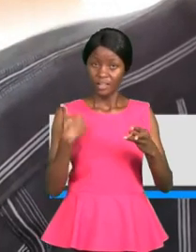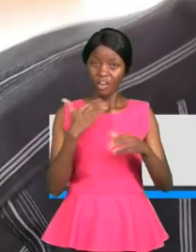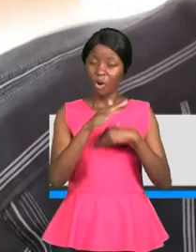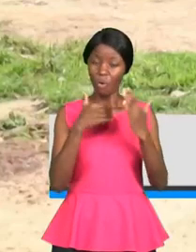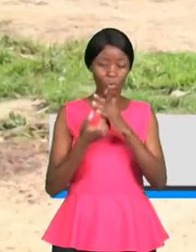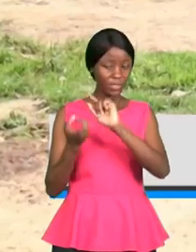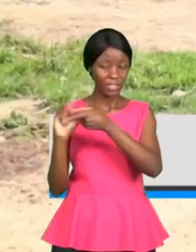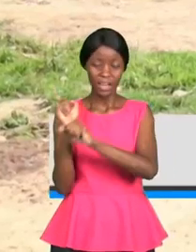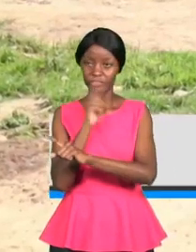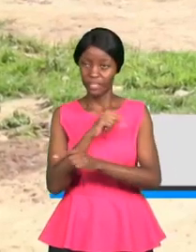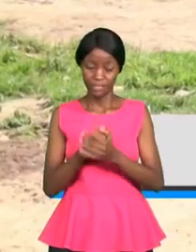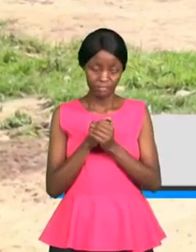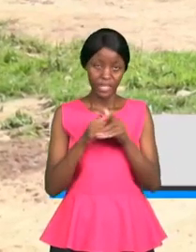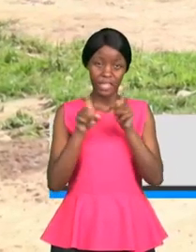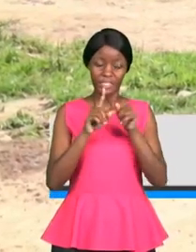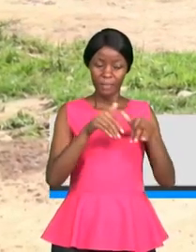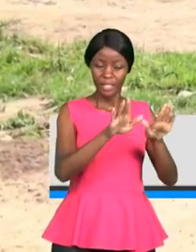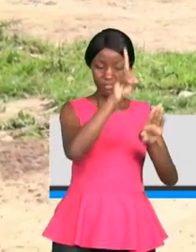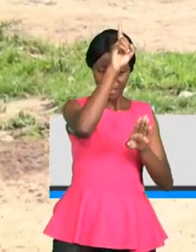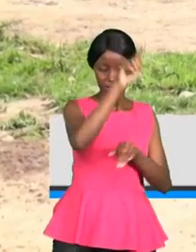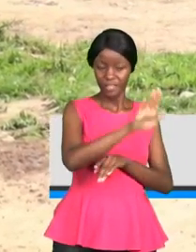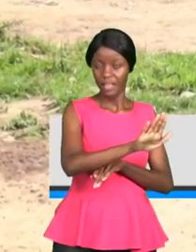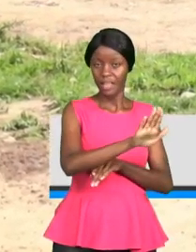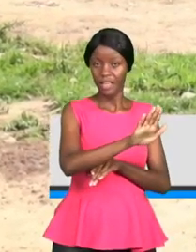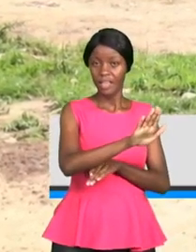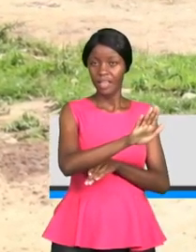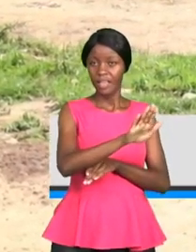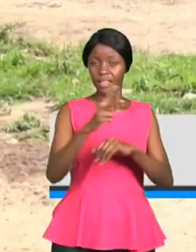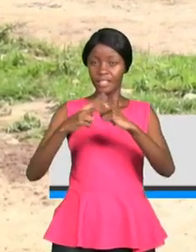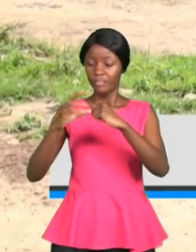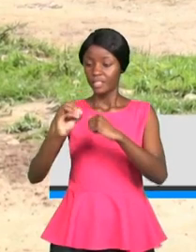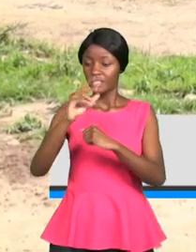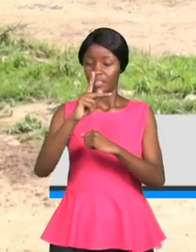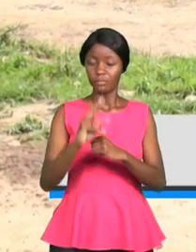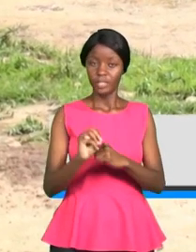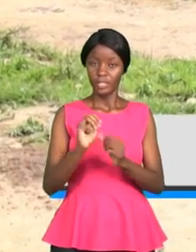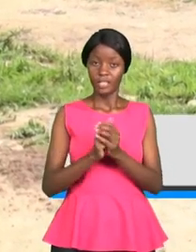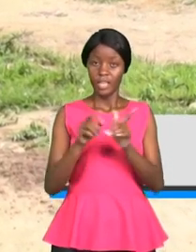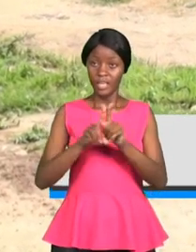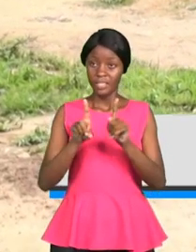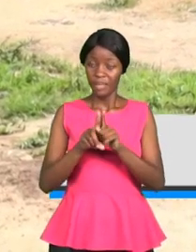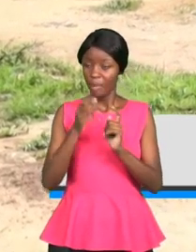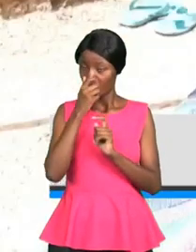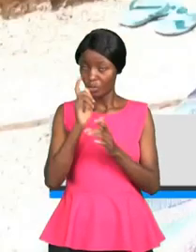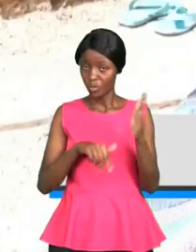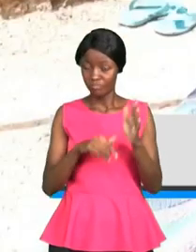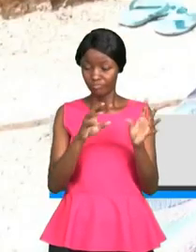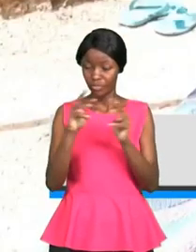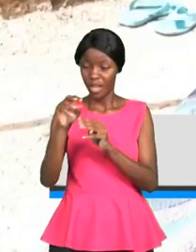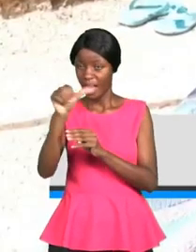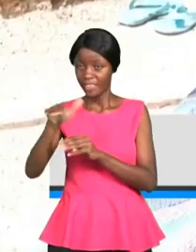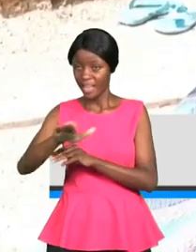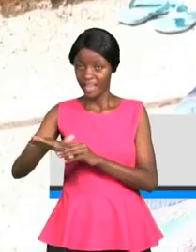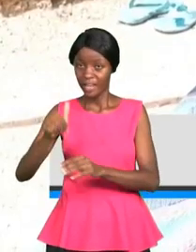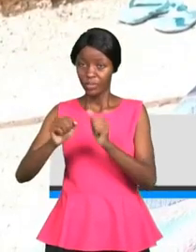lives. They abandoned the village of Gasalpalik, 70 kilometers from Jibu, eventually washing up to Yagma, a village about